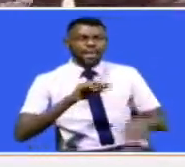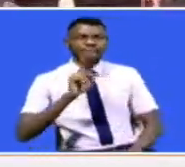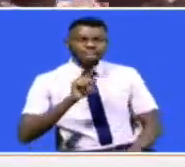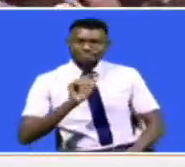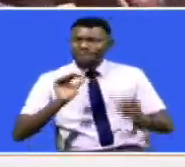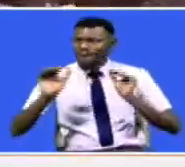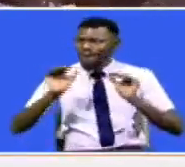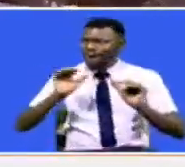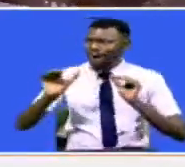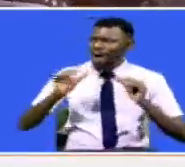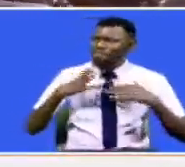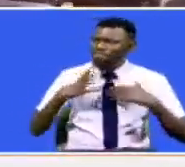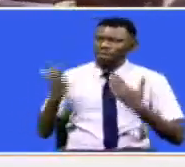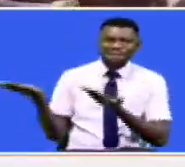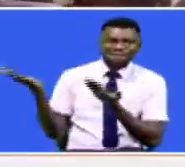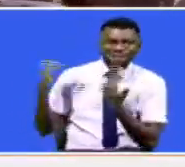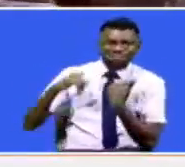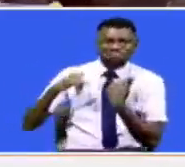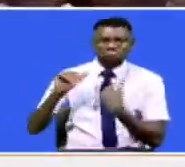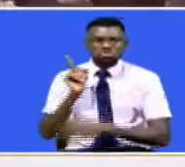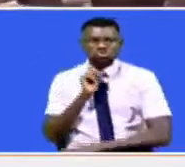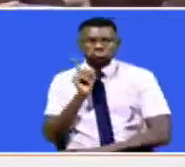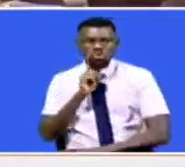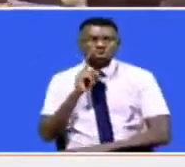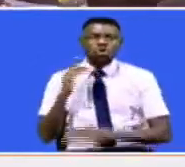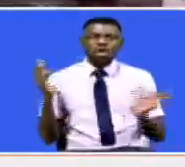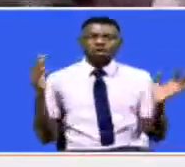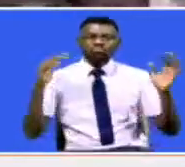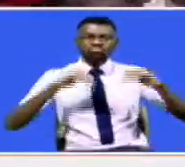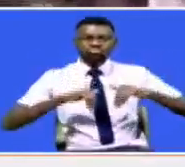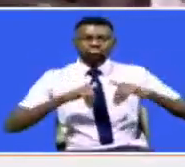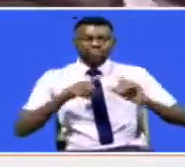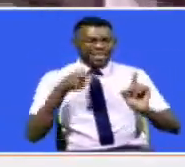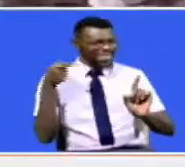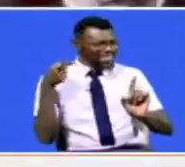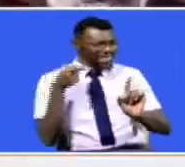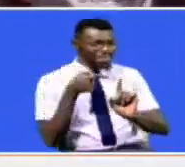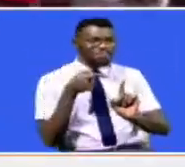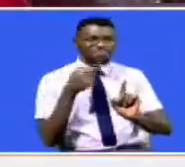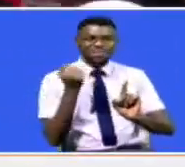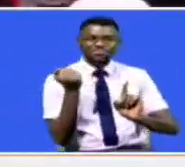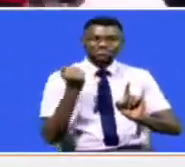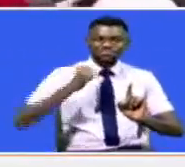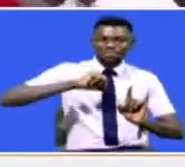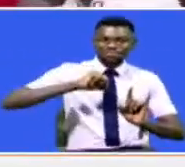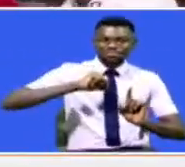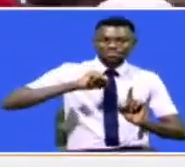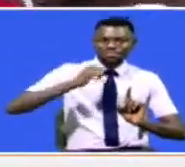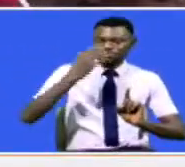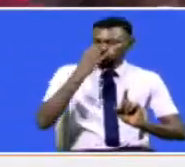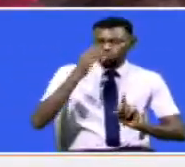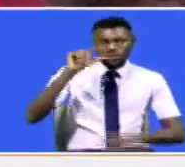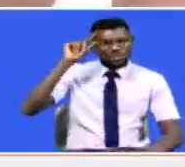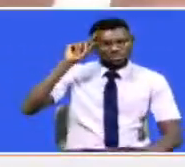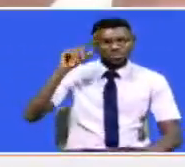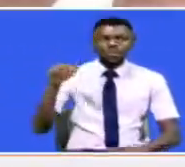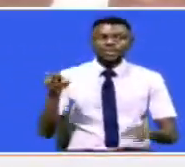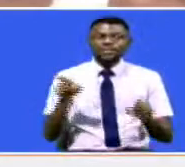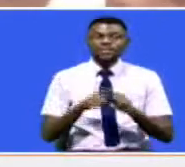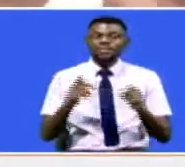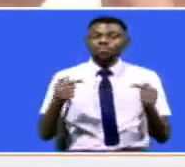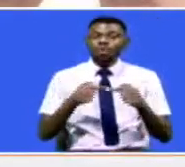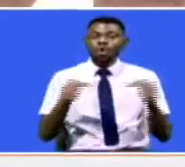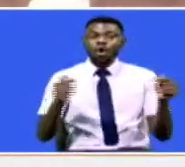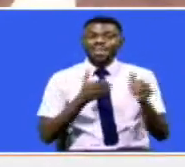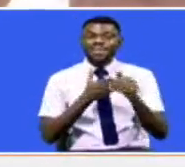supporters to troop to Kamukunji for the anti-President William Ruto rally, set to be attended by opposition leaders Raila